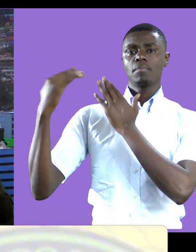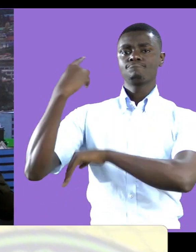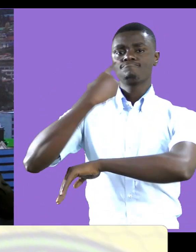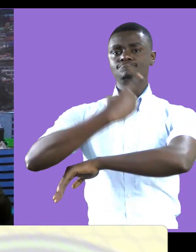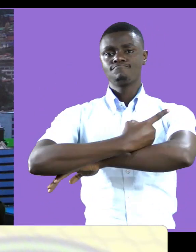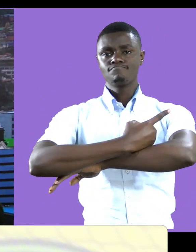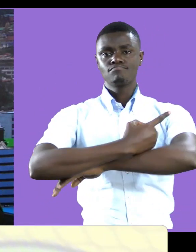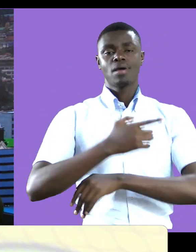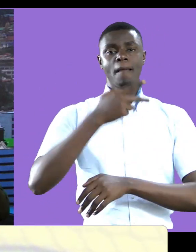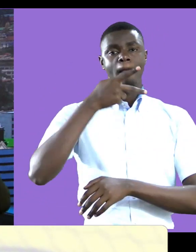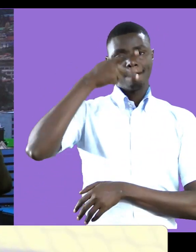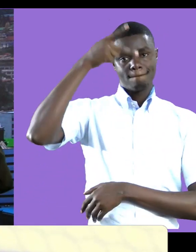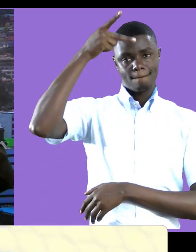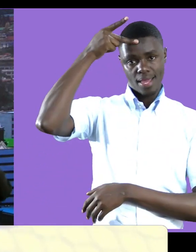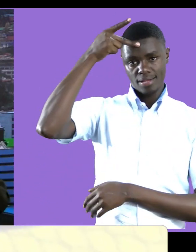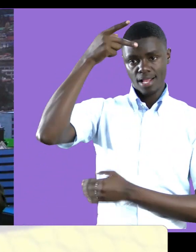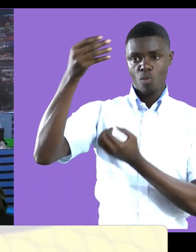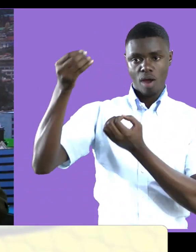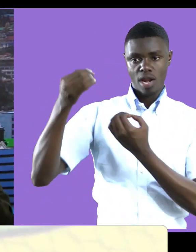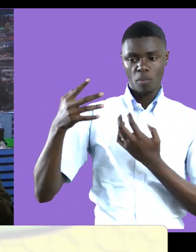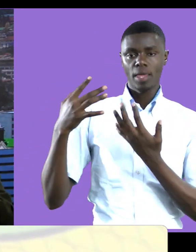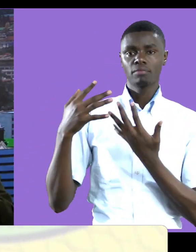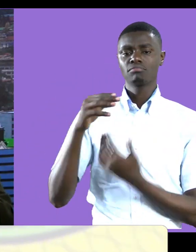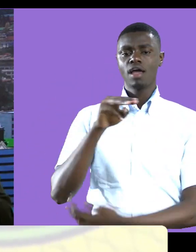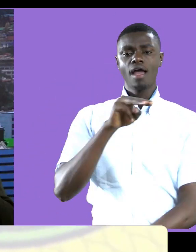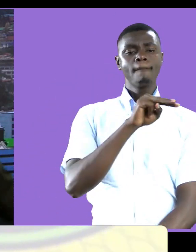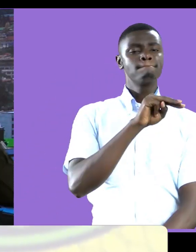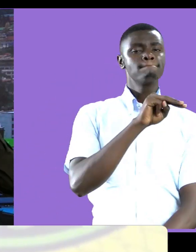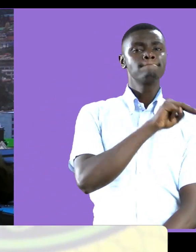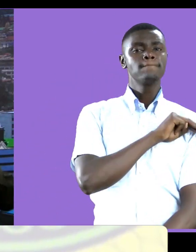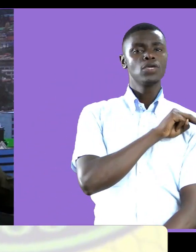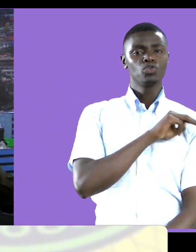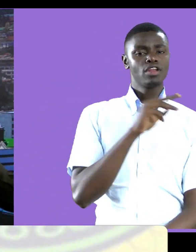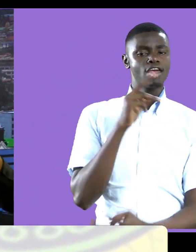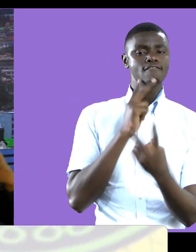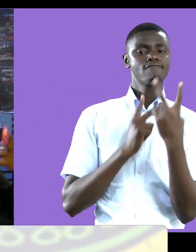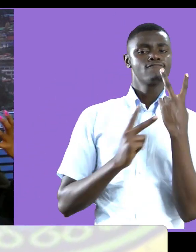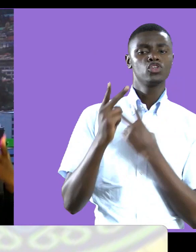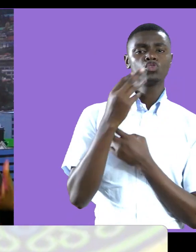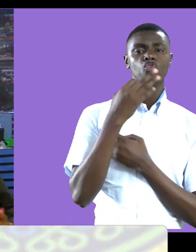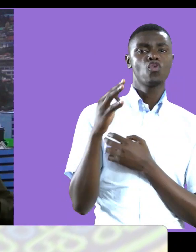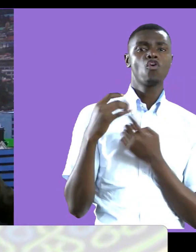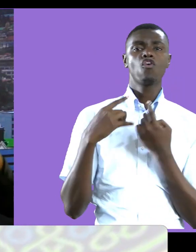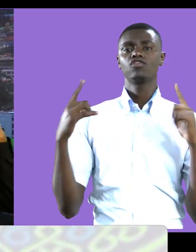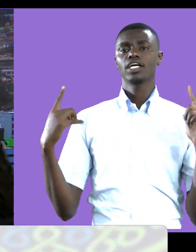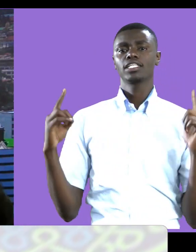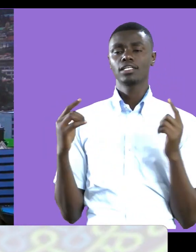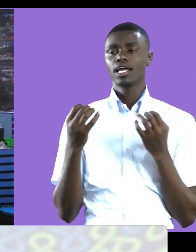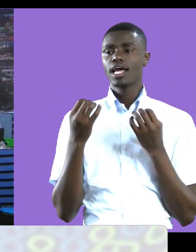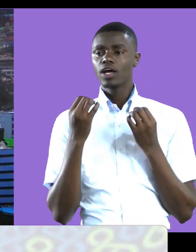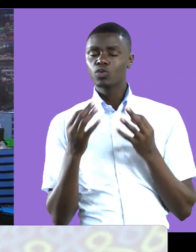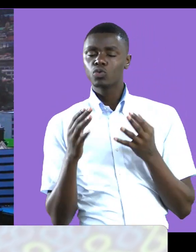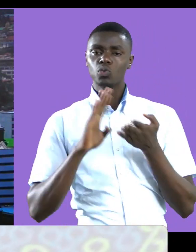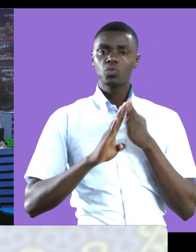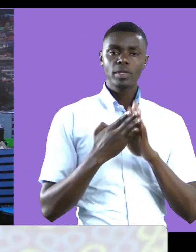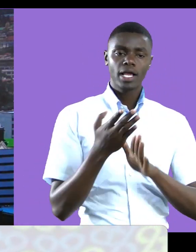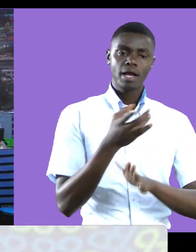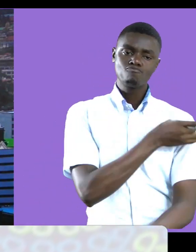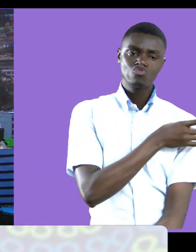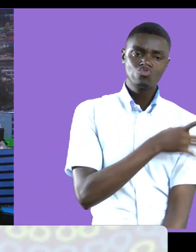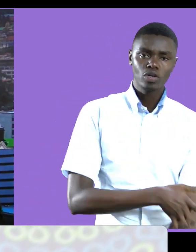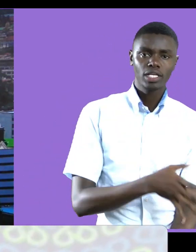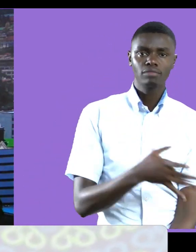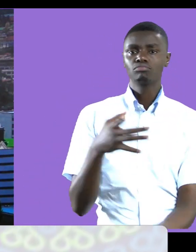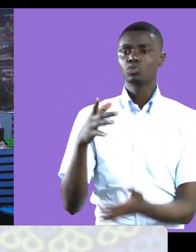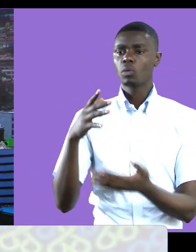walikuwa wanatupea vision yao ya success. True. Wakikuwekea hiyo huko ilikuwa doki kwa nini? Hiyo